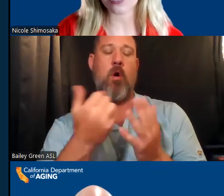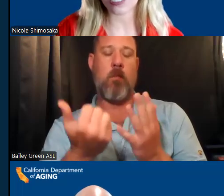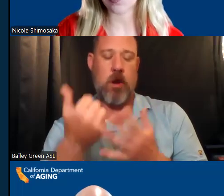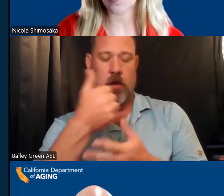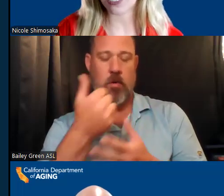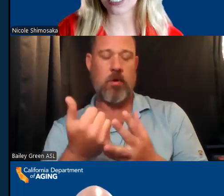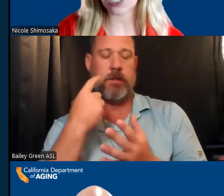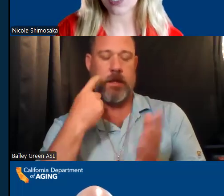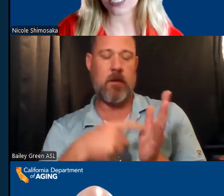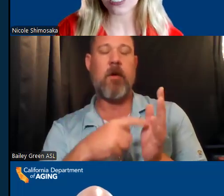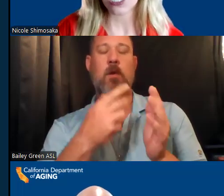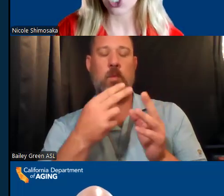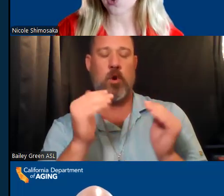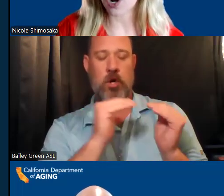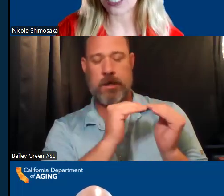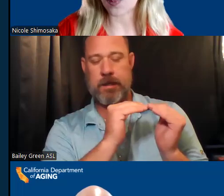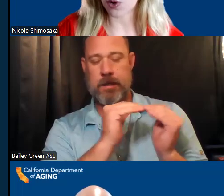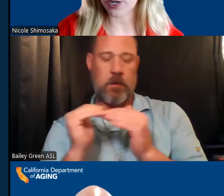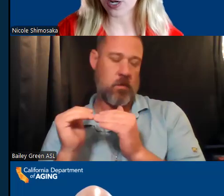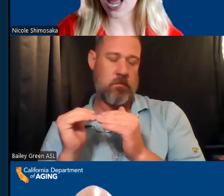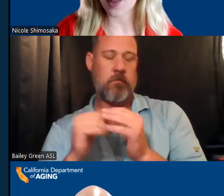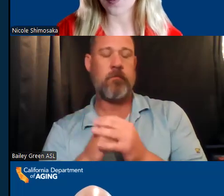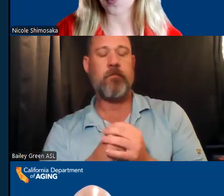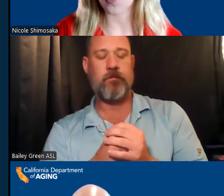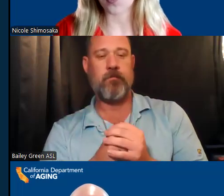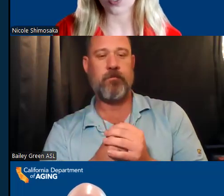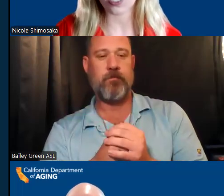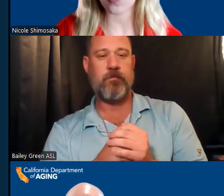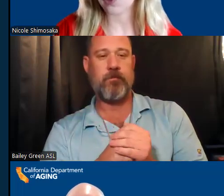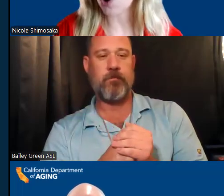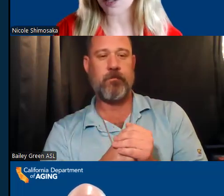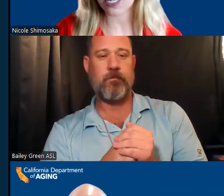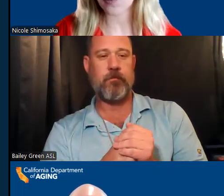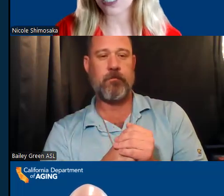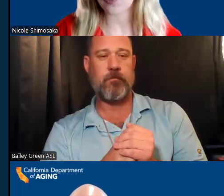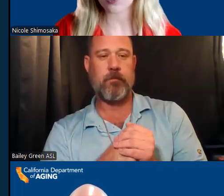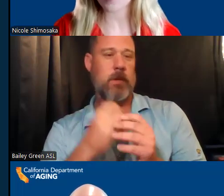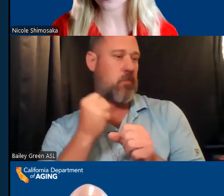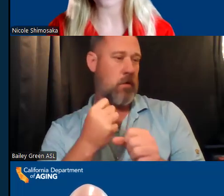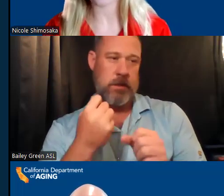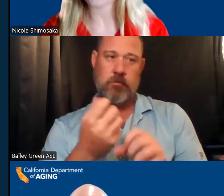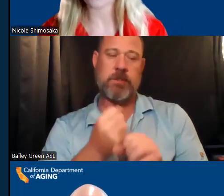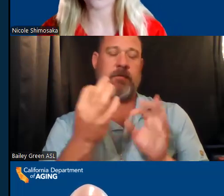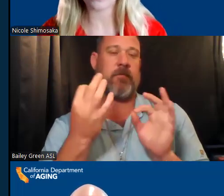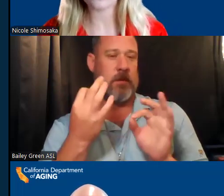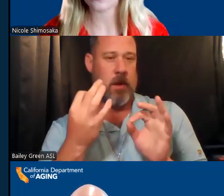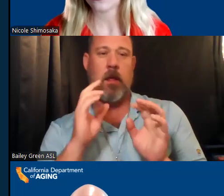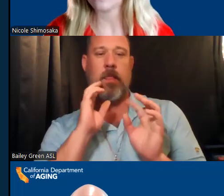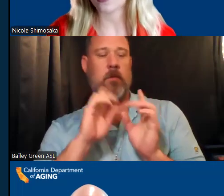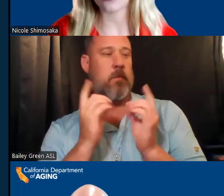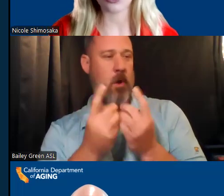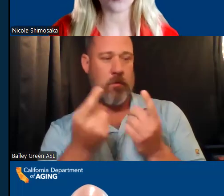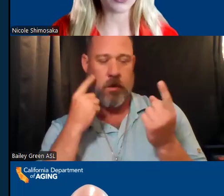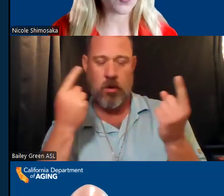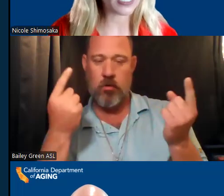the state were weighted equally across the board. It strongly received feedback, and the department agrees